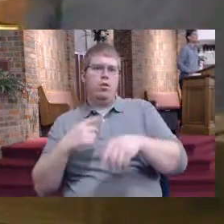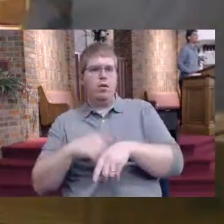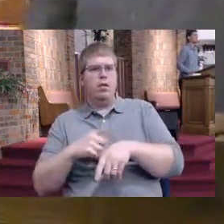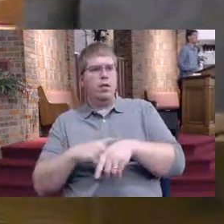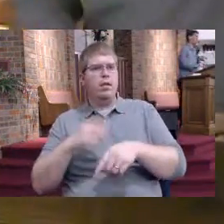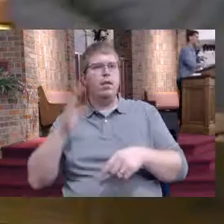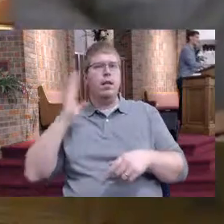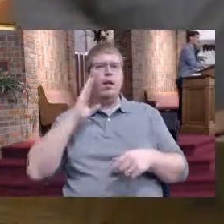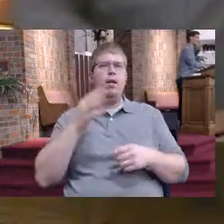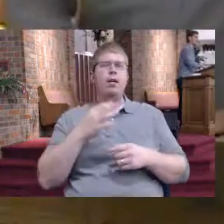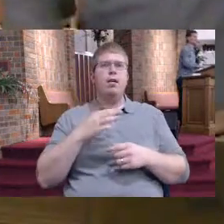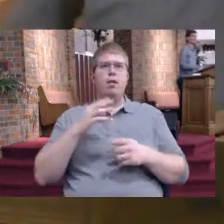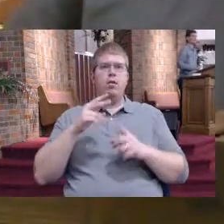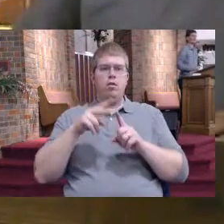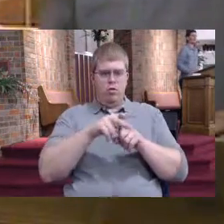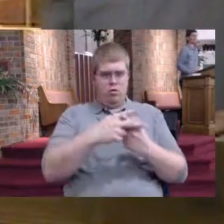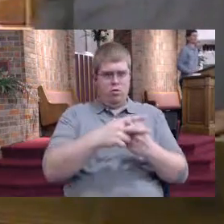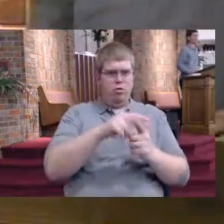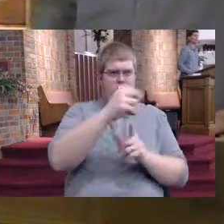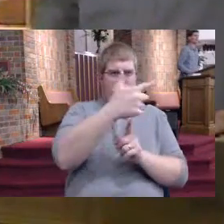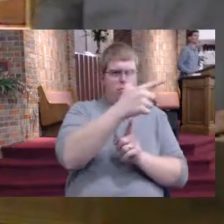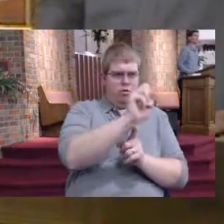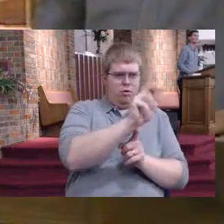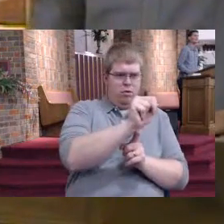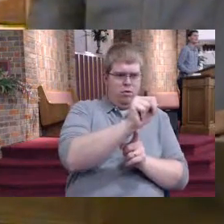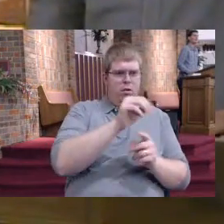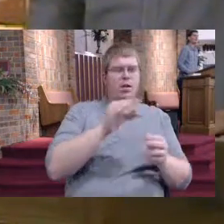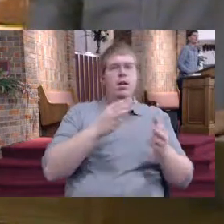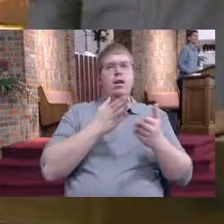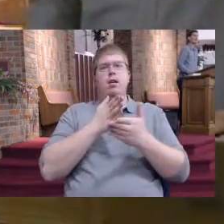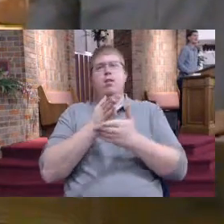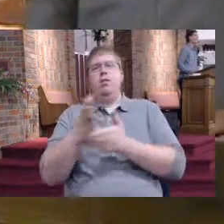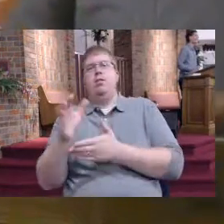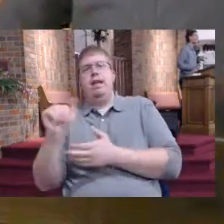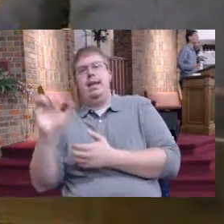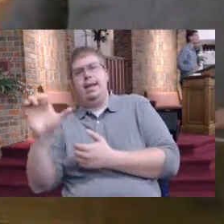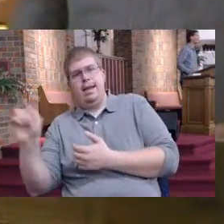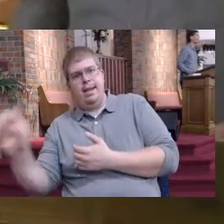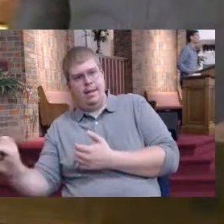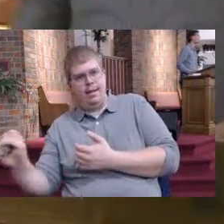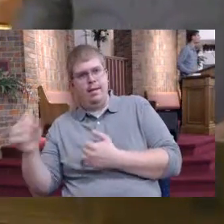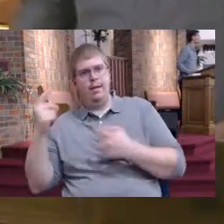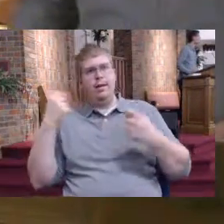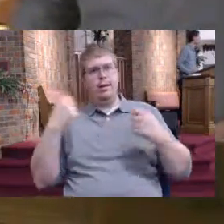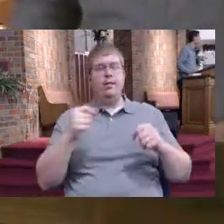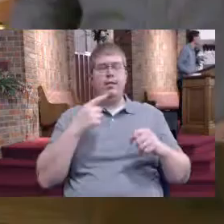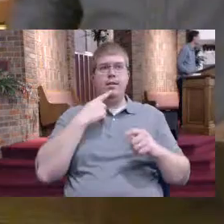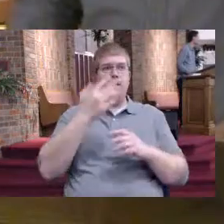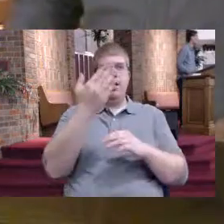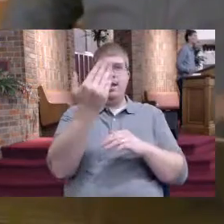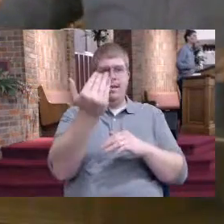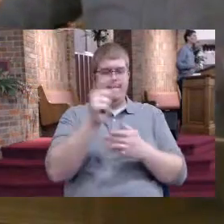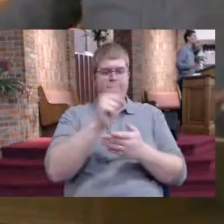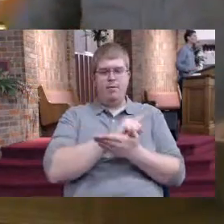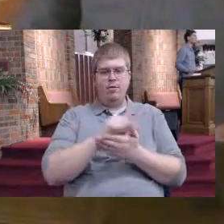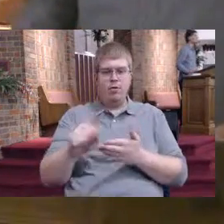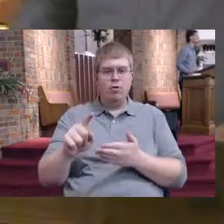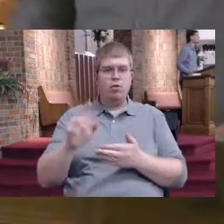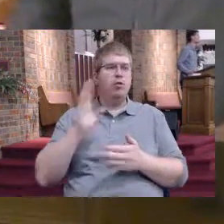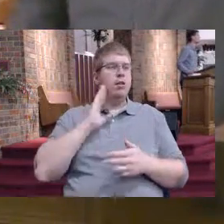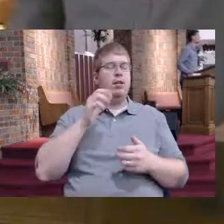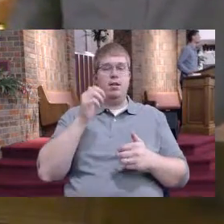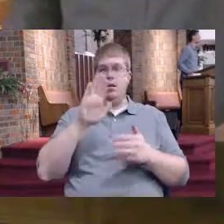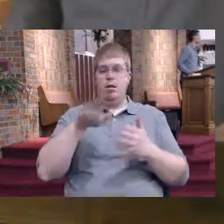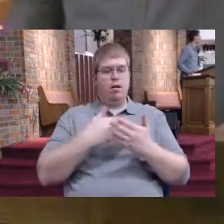Bible, basically, starting in Genesis and getting all the way through Acts. And we had it all laid out. After 15 weeks, everybody was going